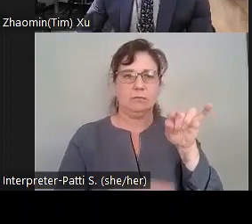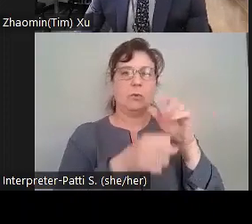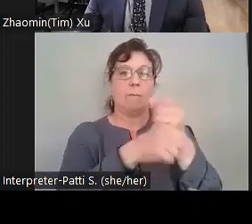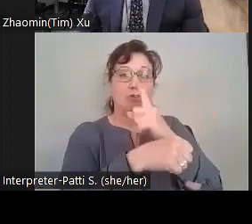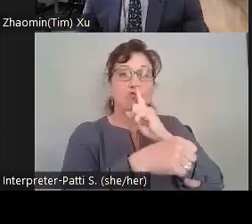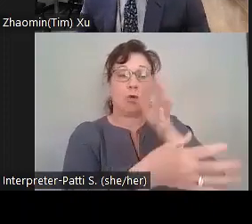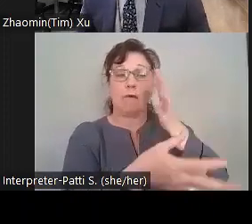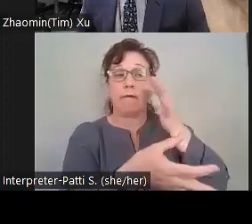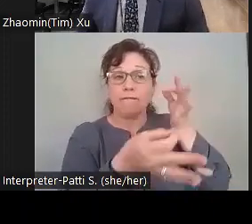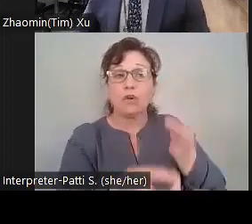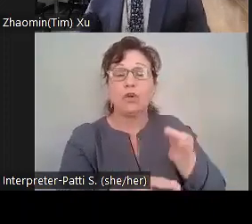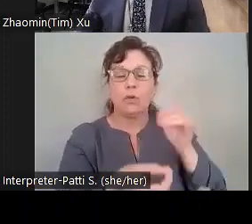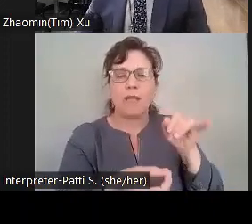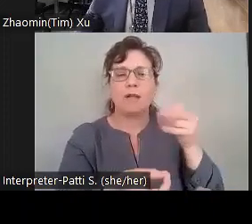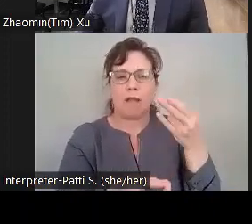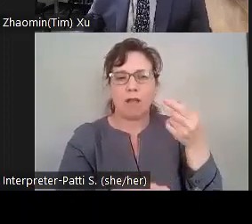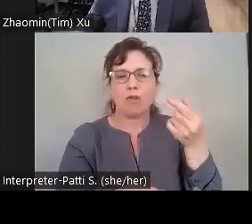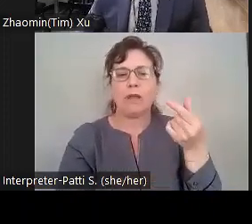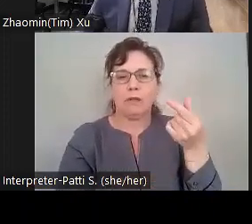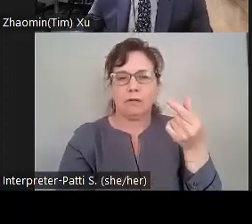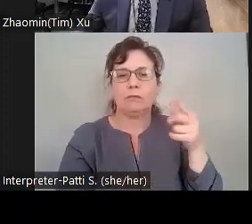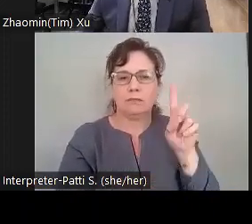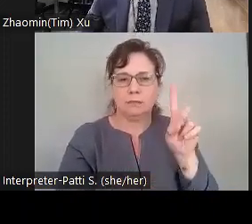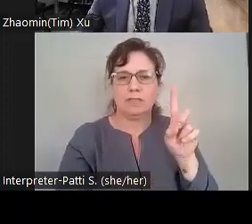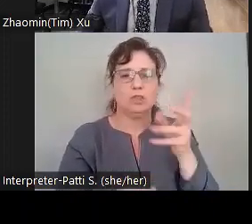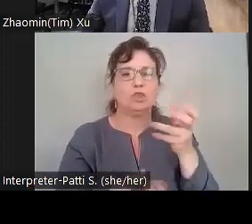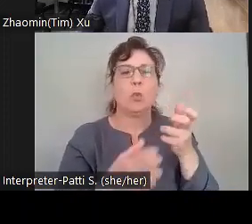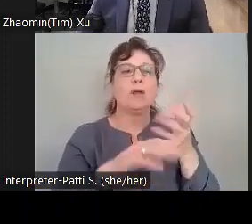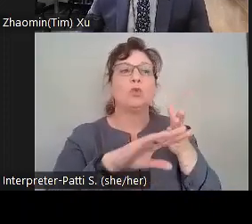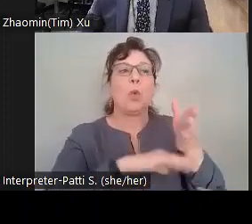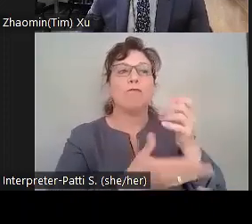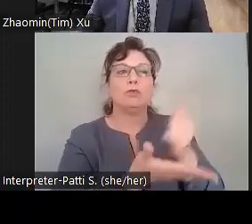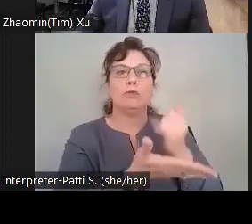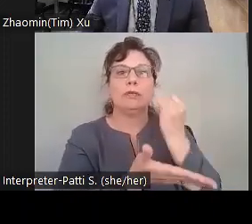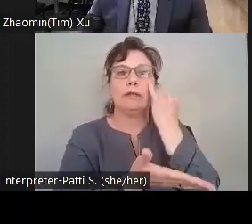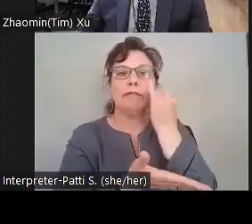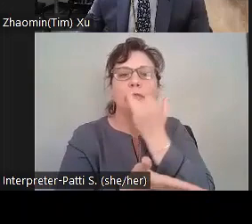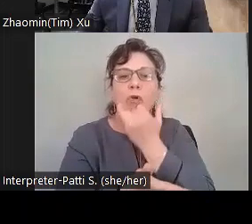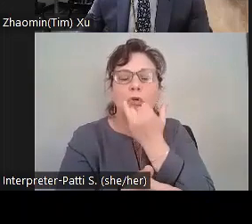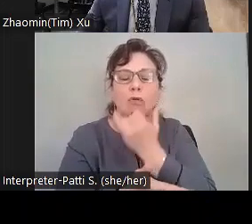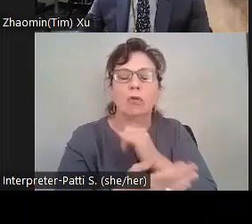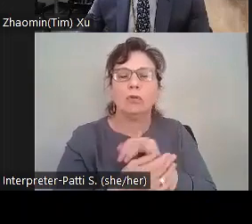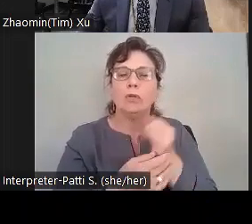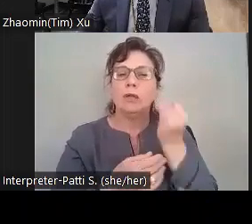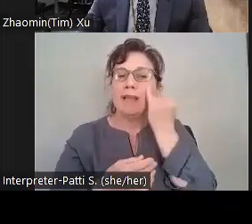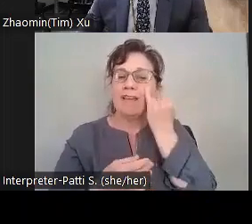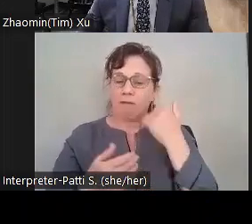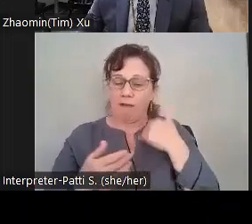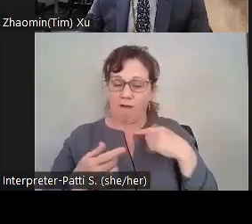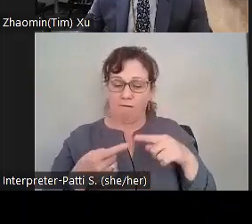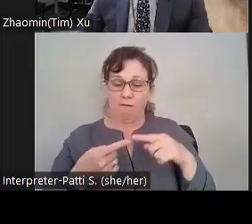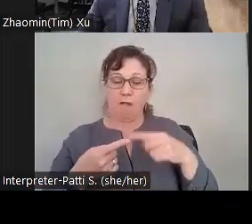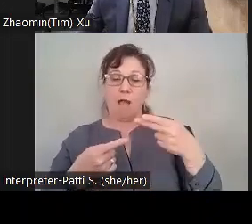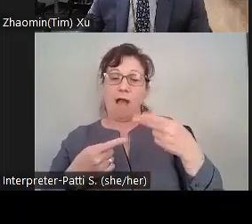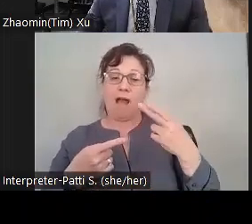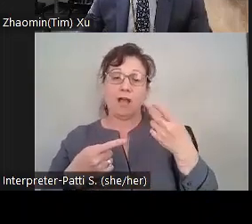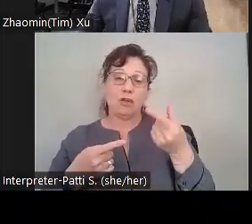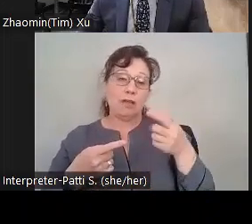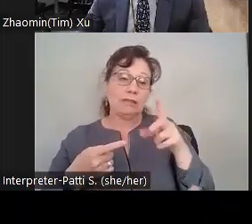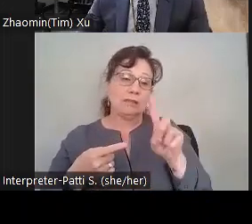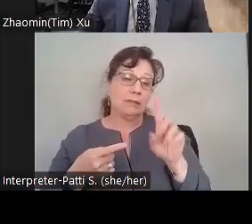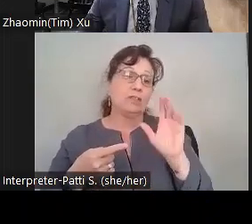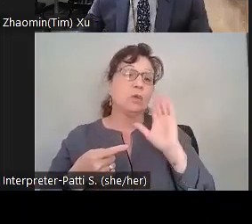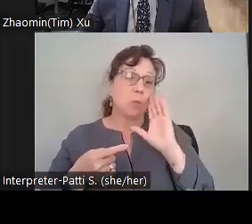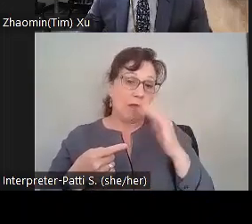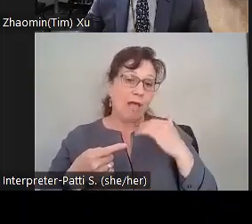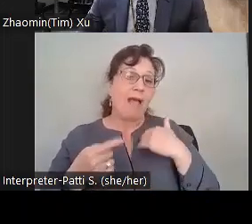one of the things that we don't want to do is that we don't want to overtreat. What we know is that patients who have high-grade dysplasia, they're at high risk for getting more